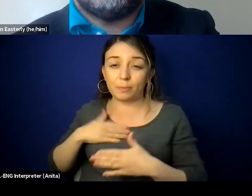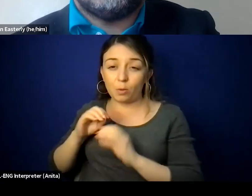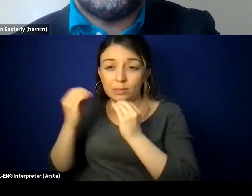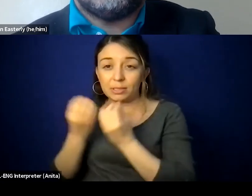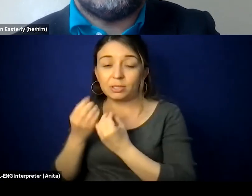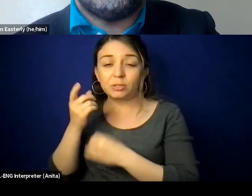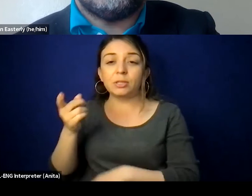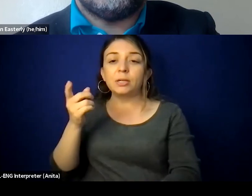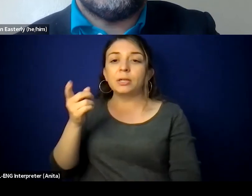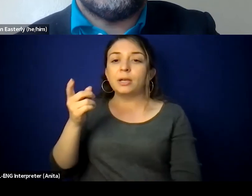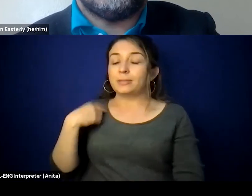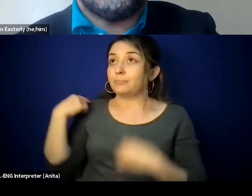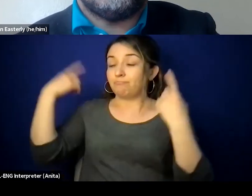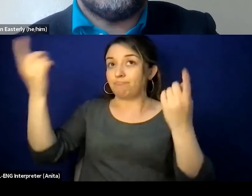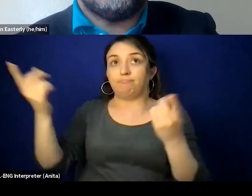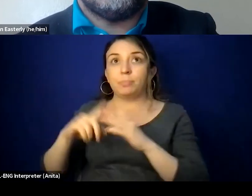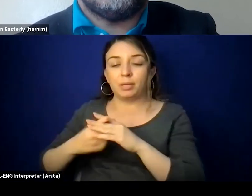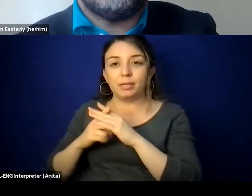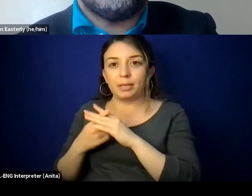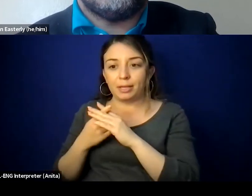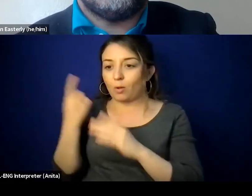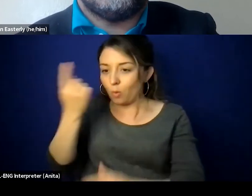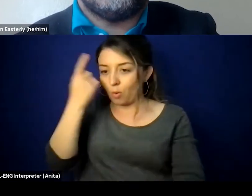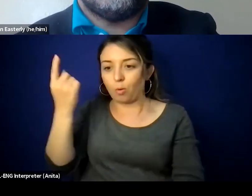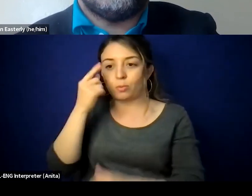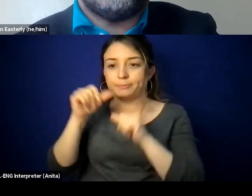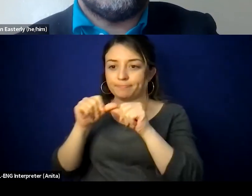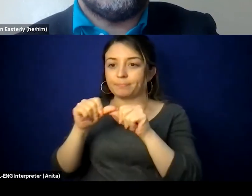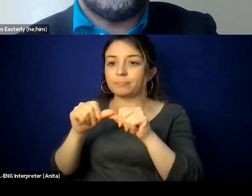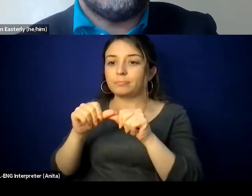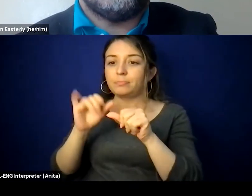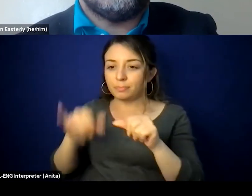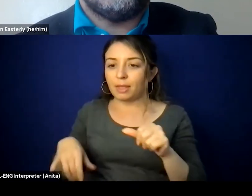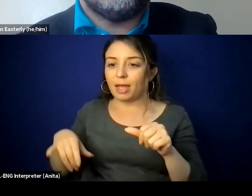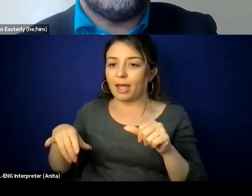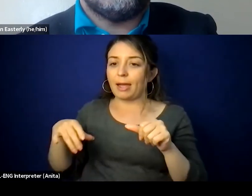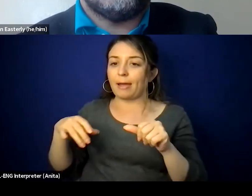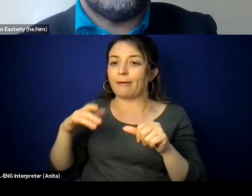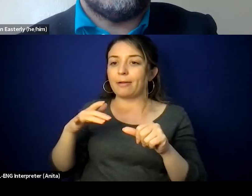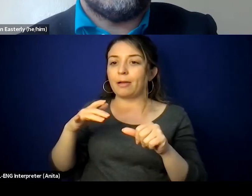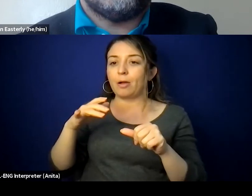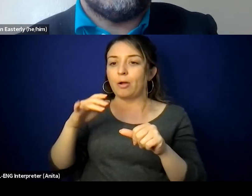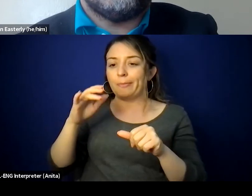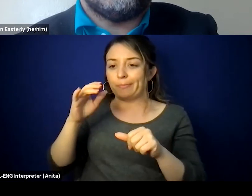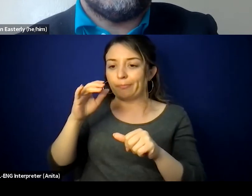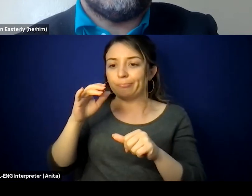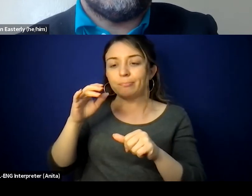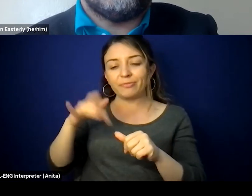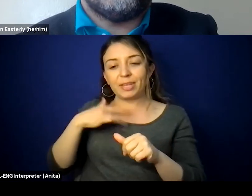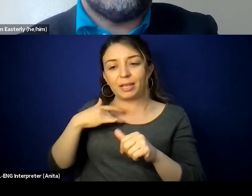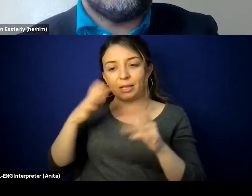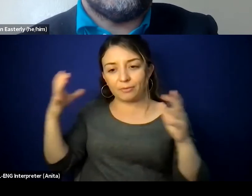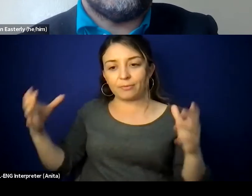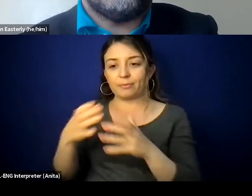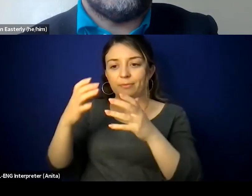been, since the very beginning, the art of gathering that we have embraced is one that